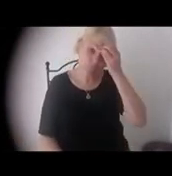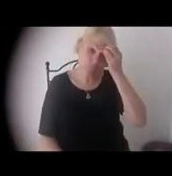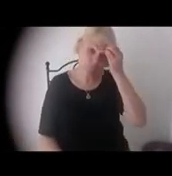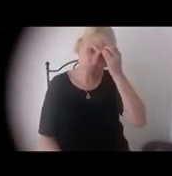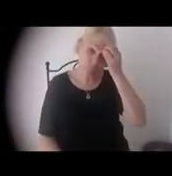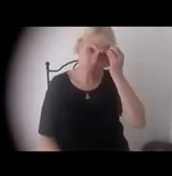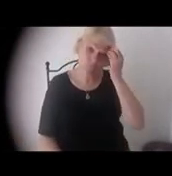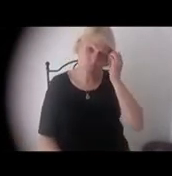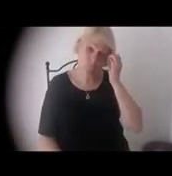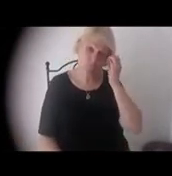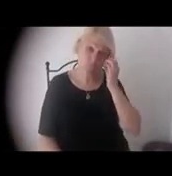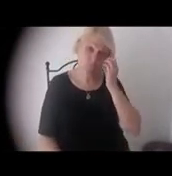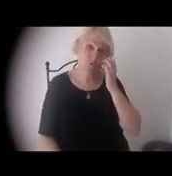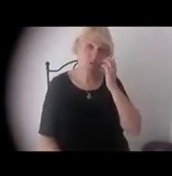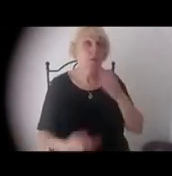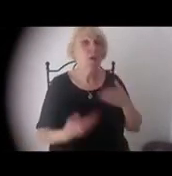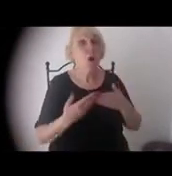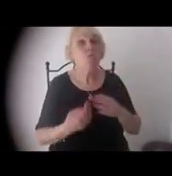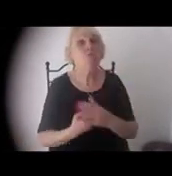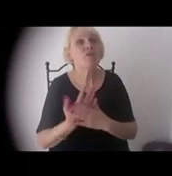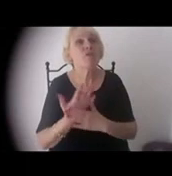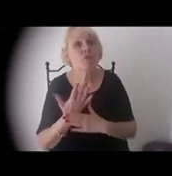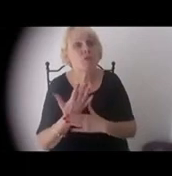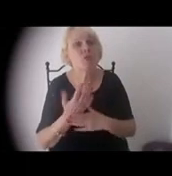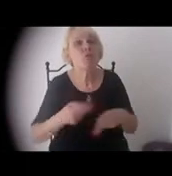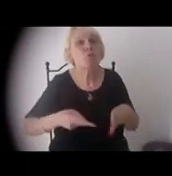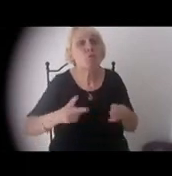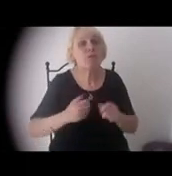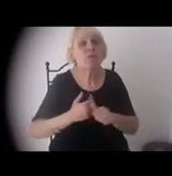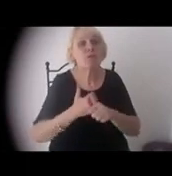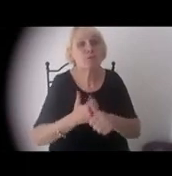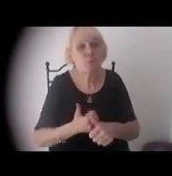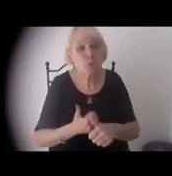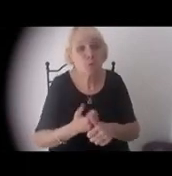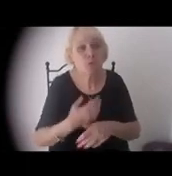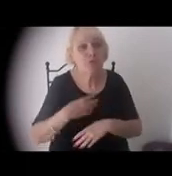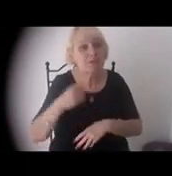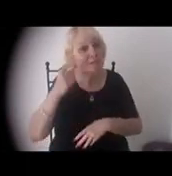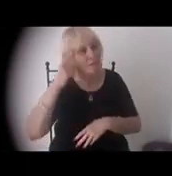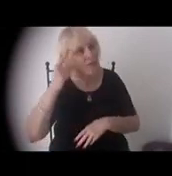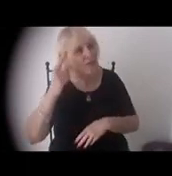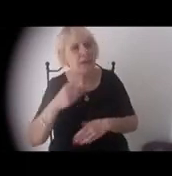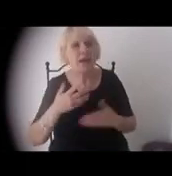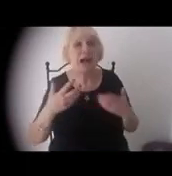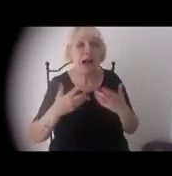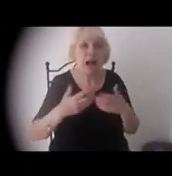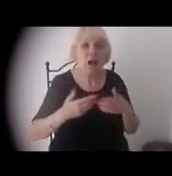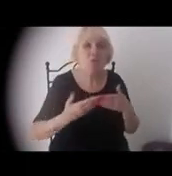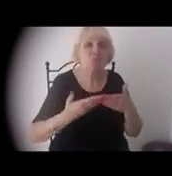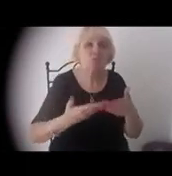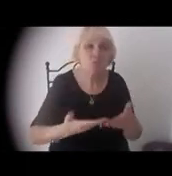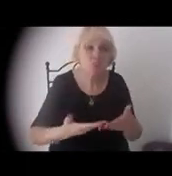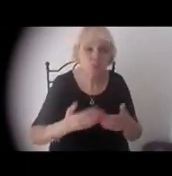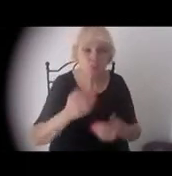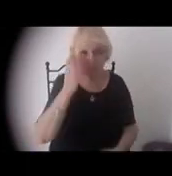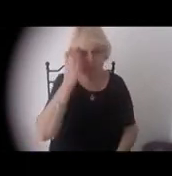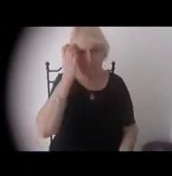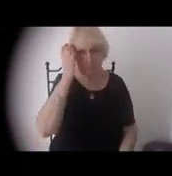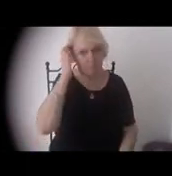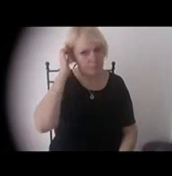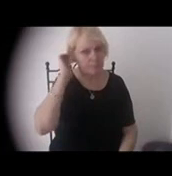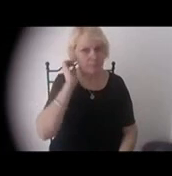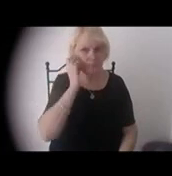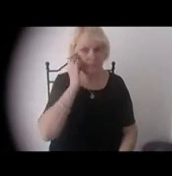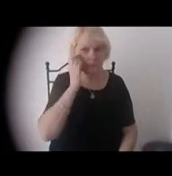families. But there definitely is an expectation that we're having to think a bit more about. So Nick talked earlier on about access in terms of the